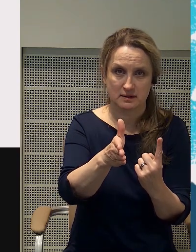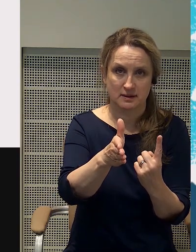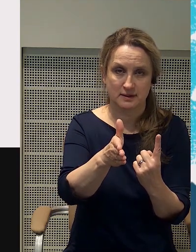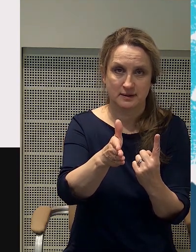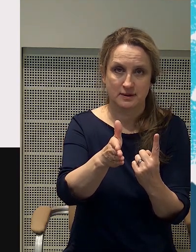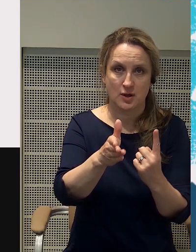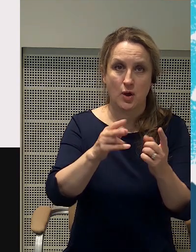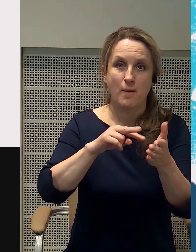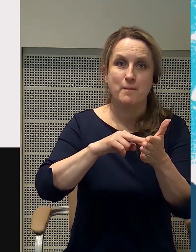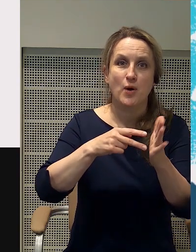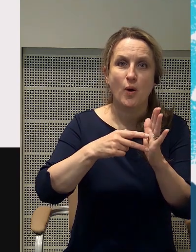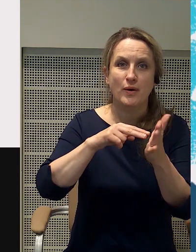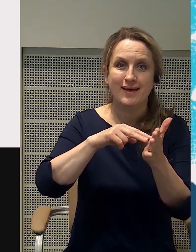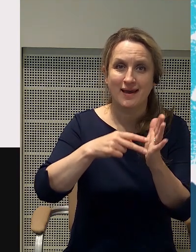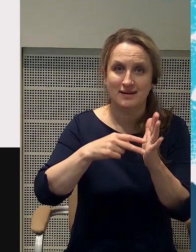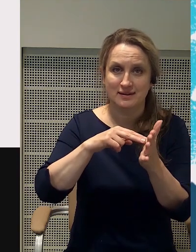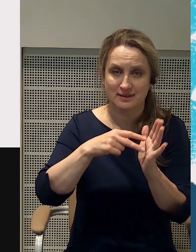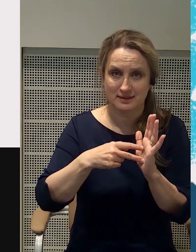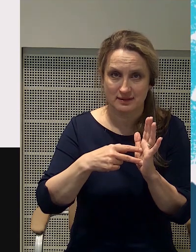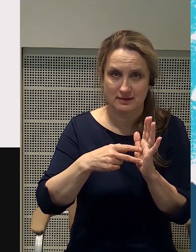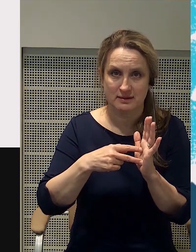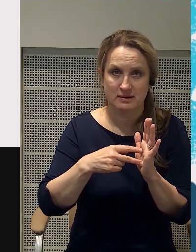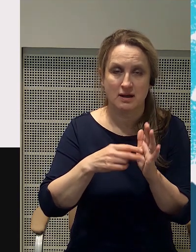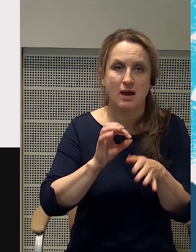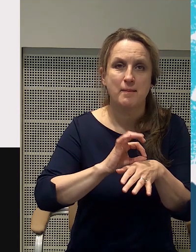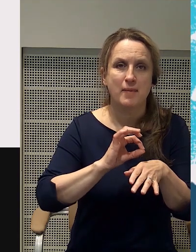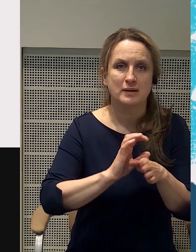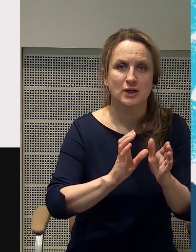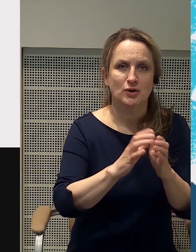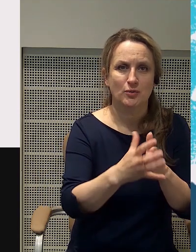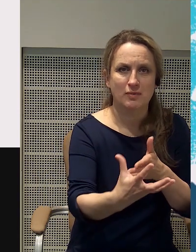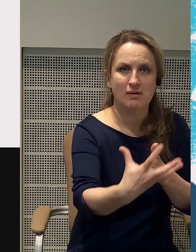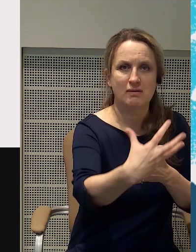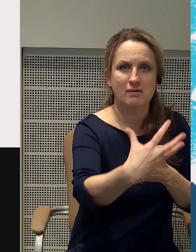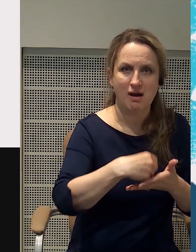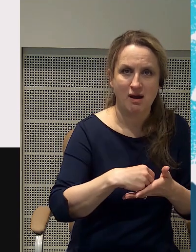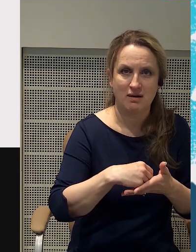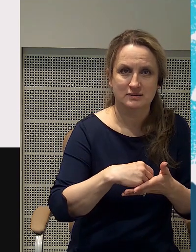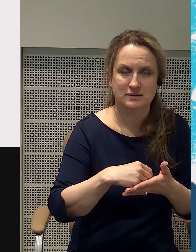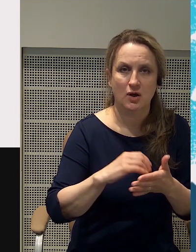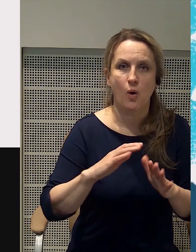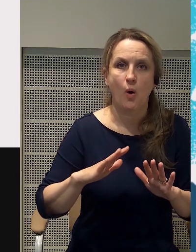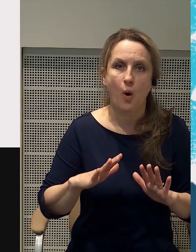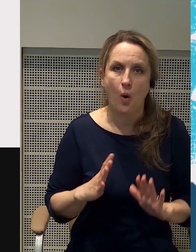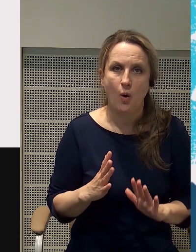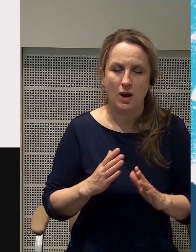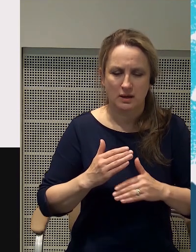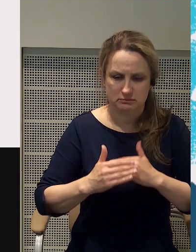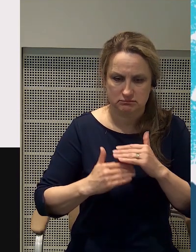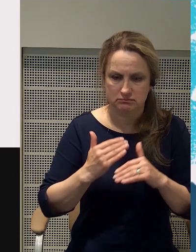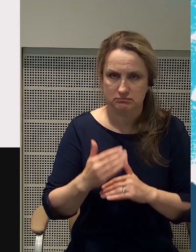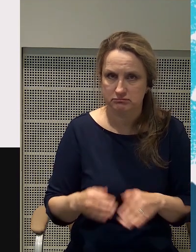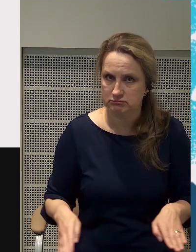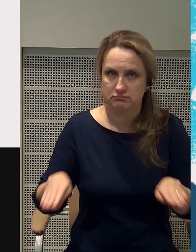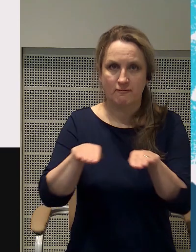equal and with mutual benefits. We also want to continue helping the different stakeholders, including